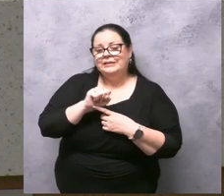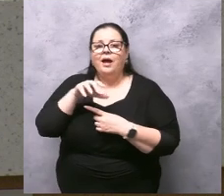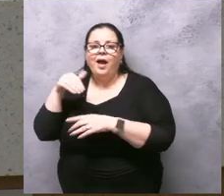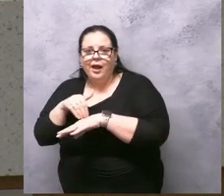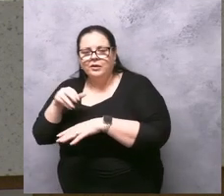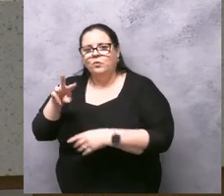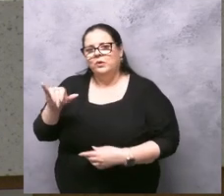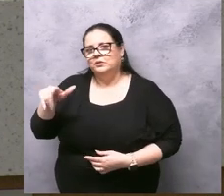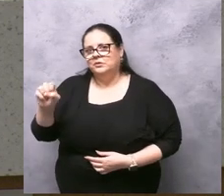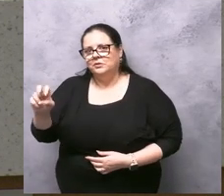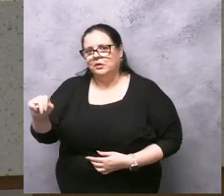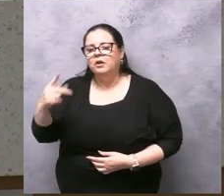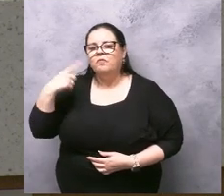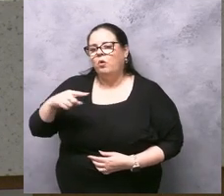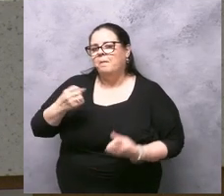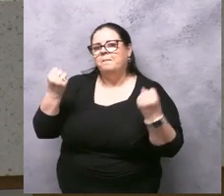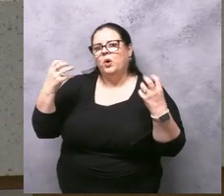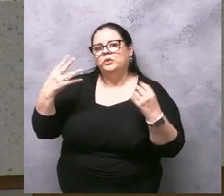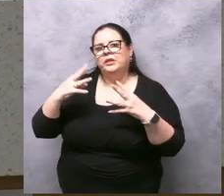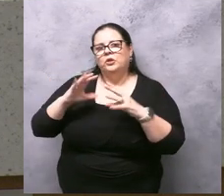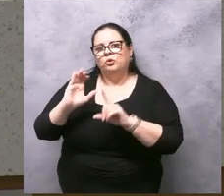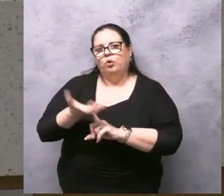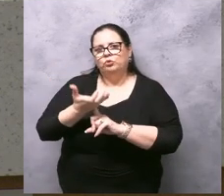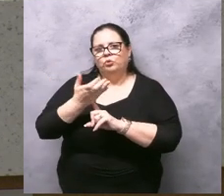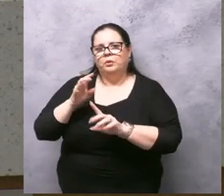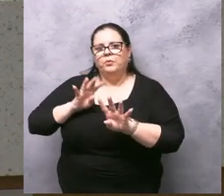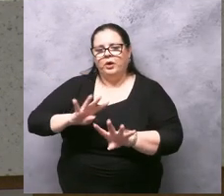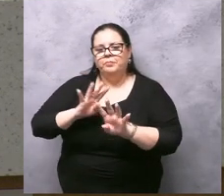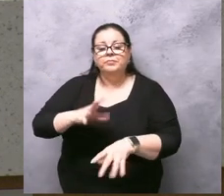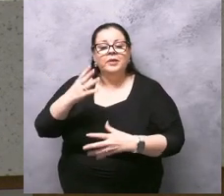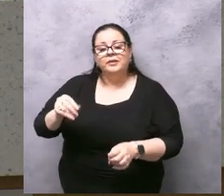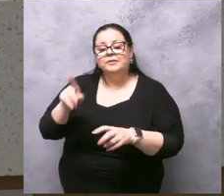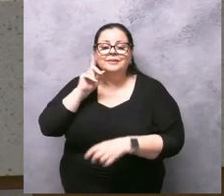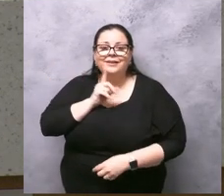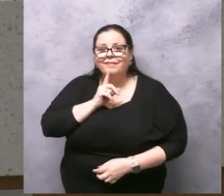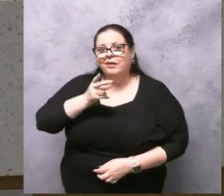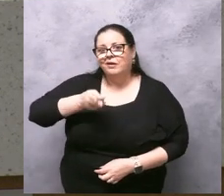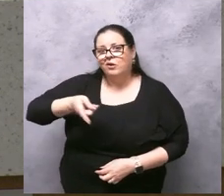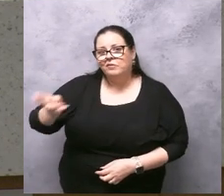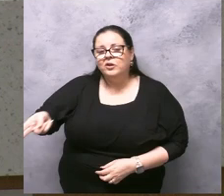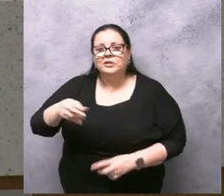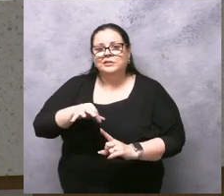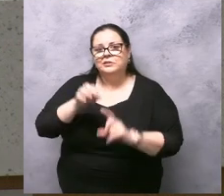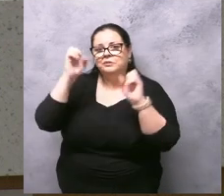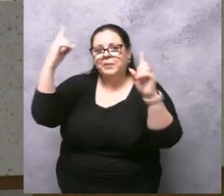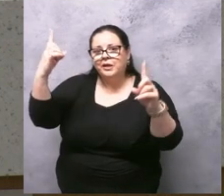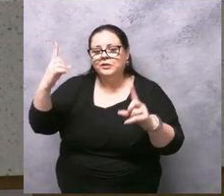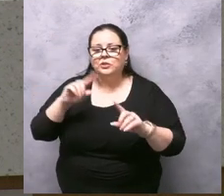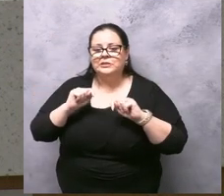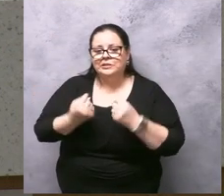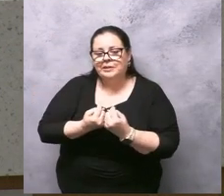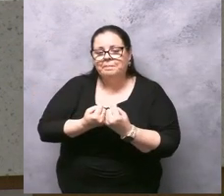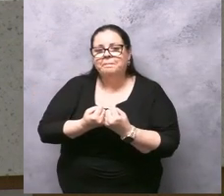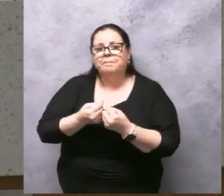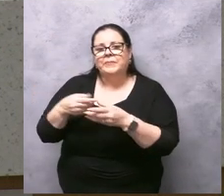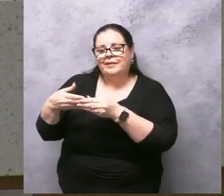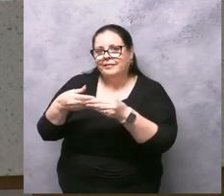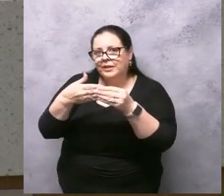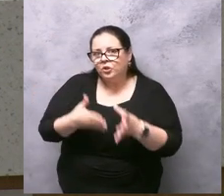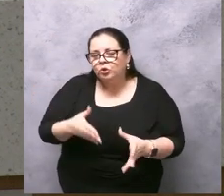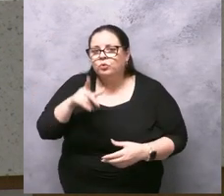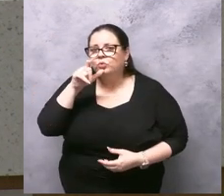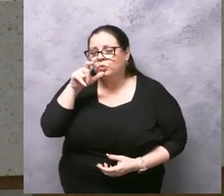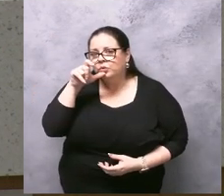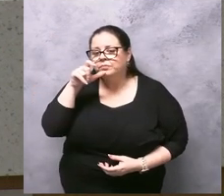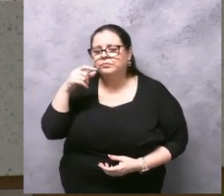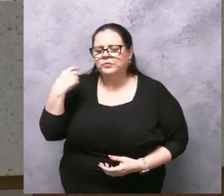parade. And finally, I want to congratulate our deaf and hard of hearing team, our special education leadership under, we are